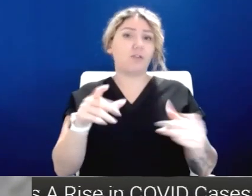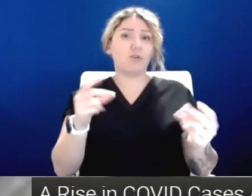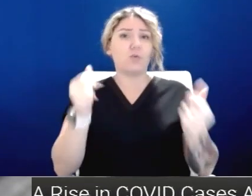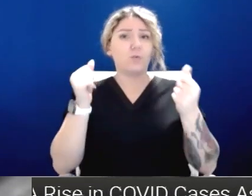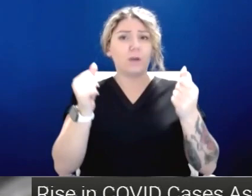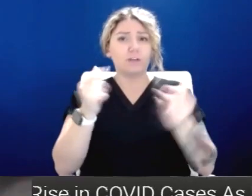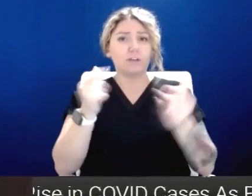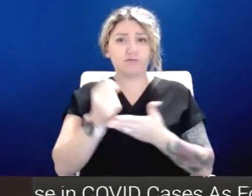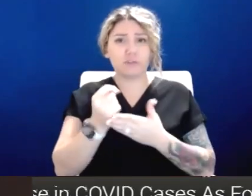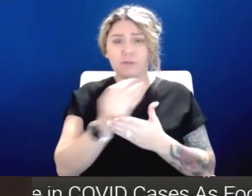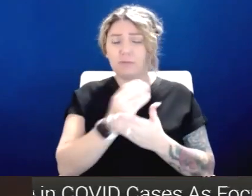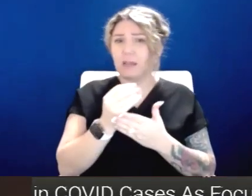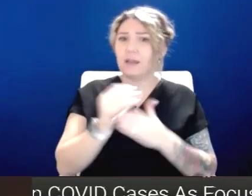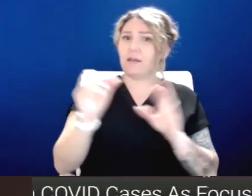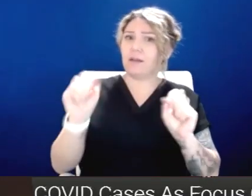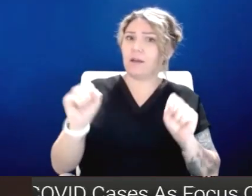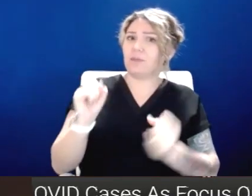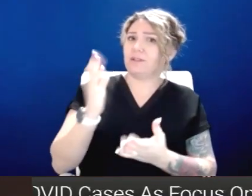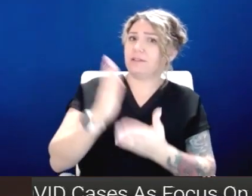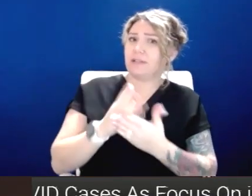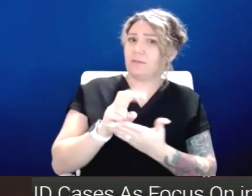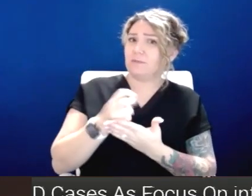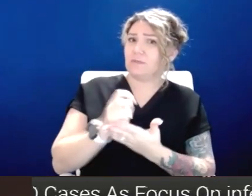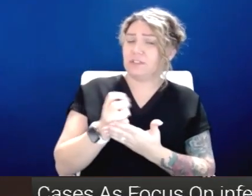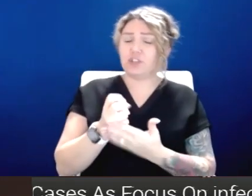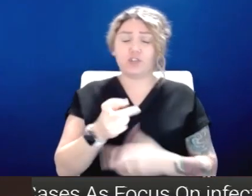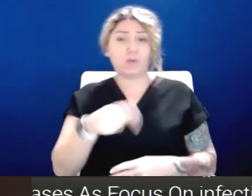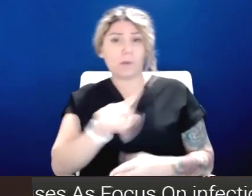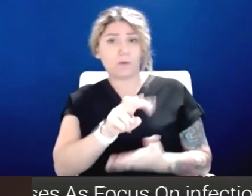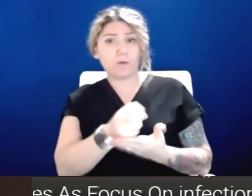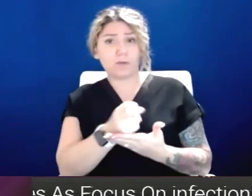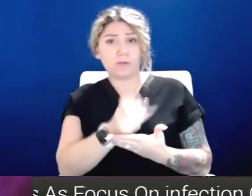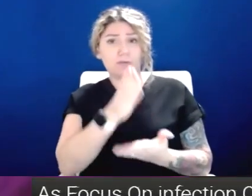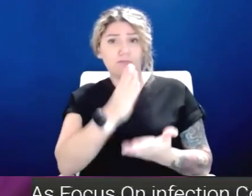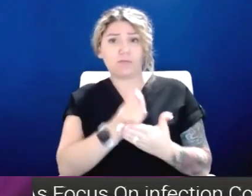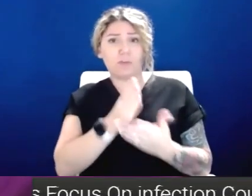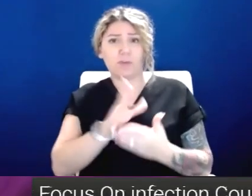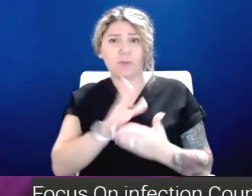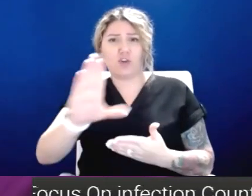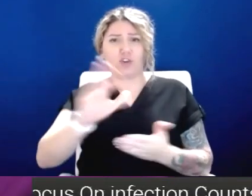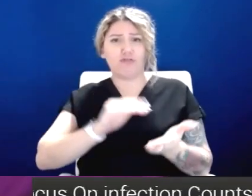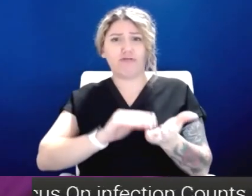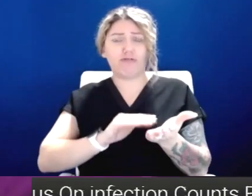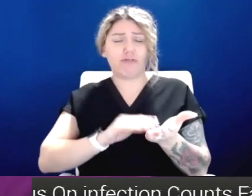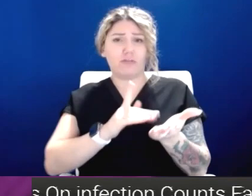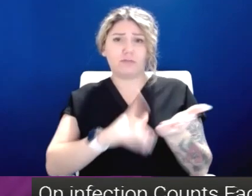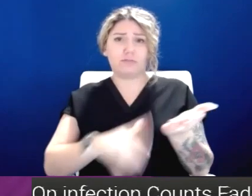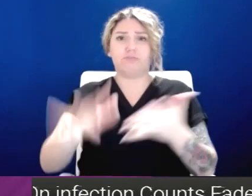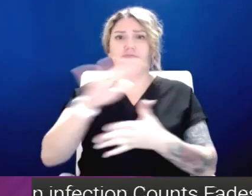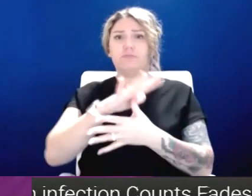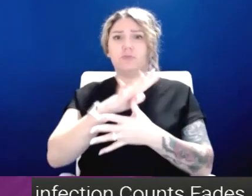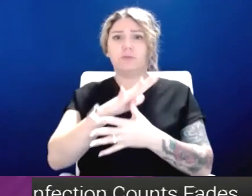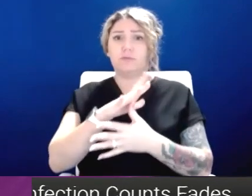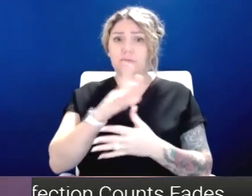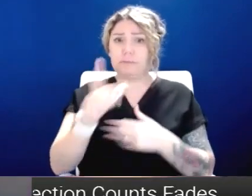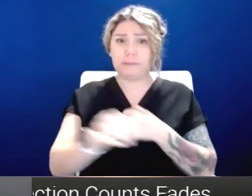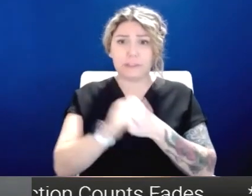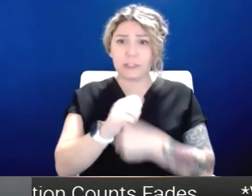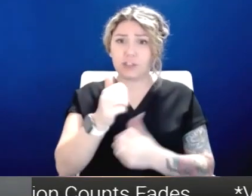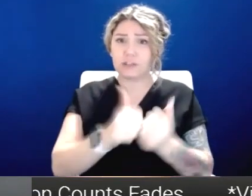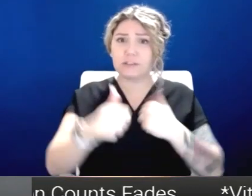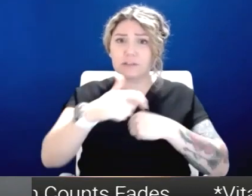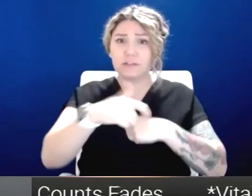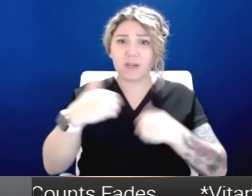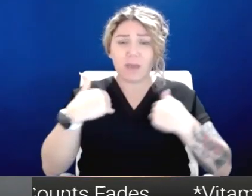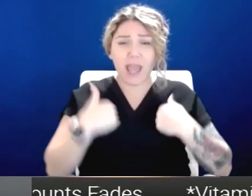to stop the seizures. Stopping those seizures was Dr. Ulloa's top priority. Not only was Jen in danger every time she had one, but there